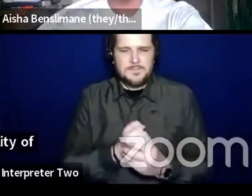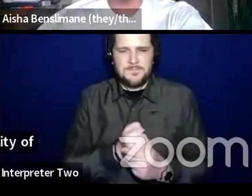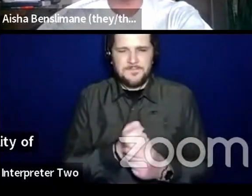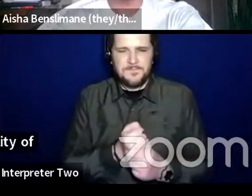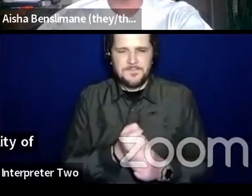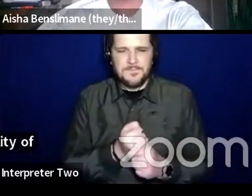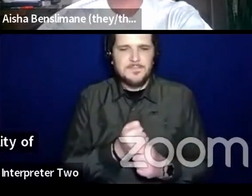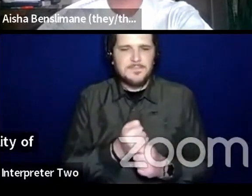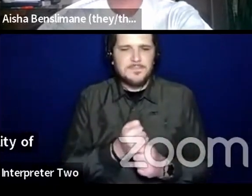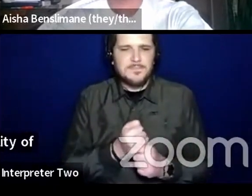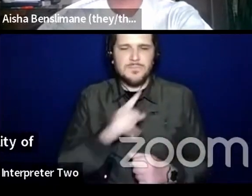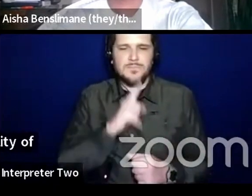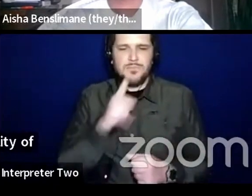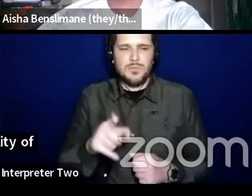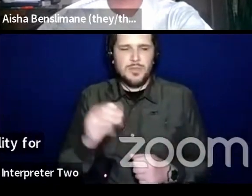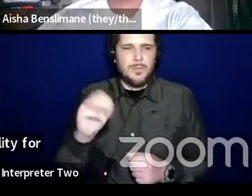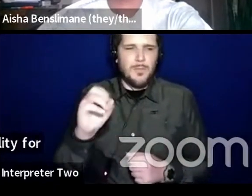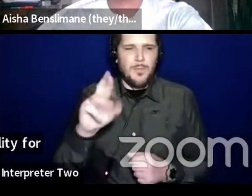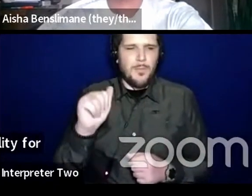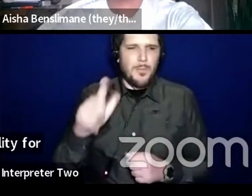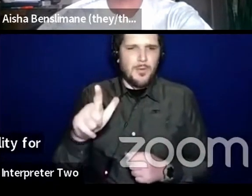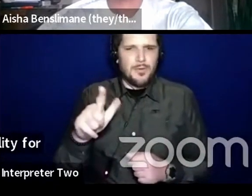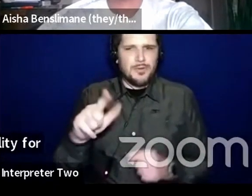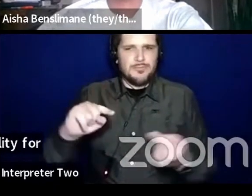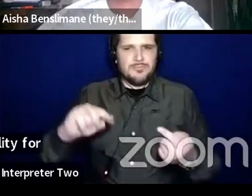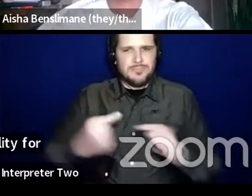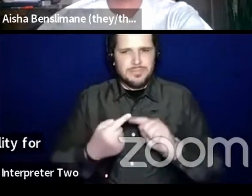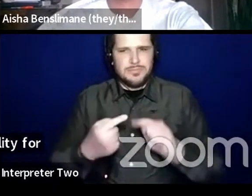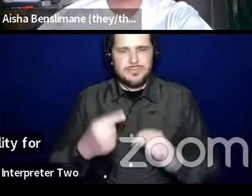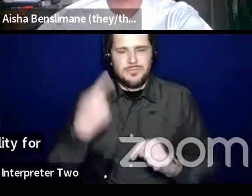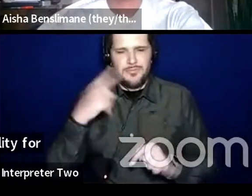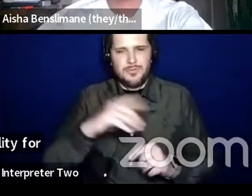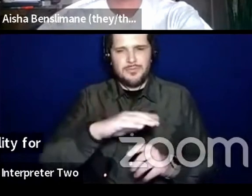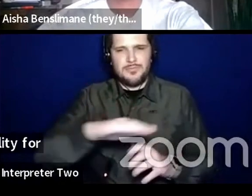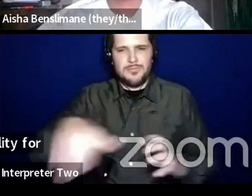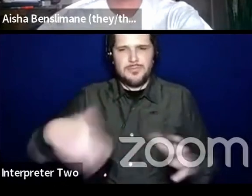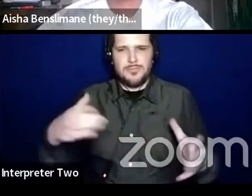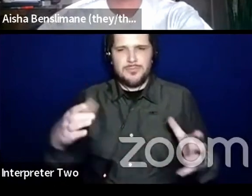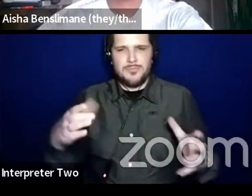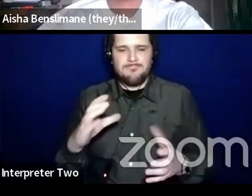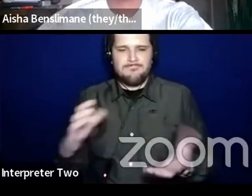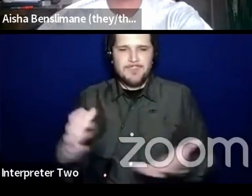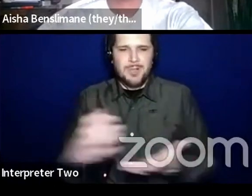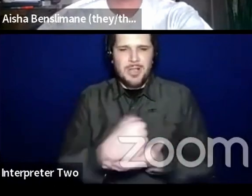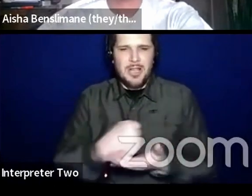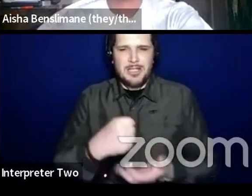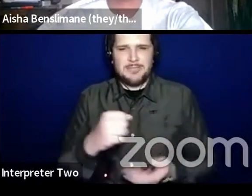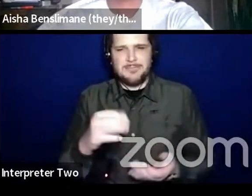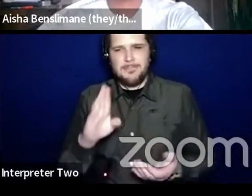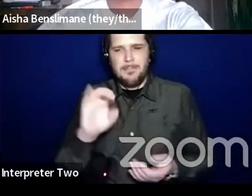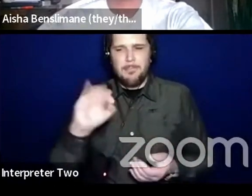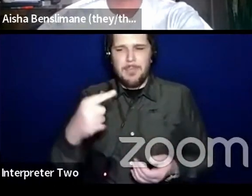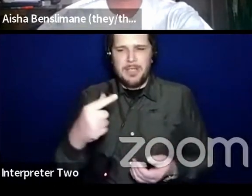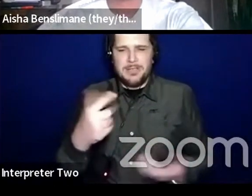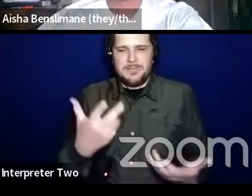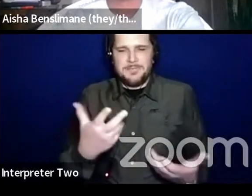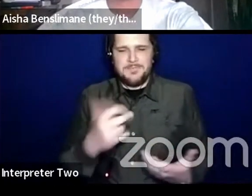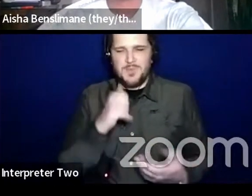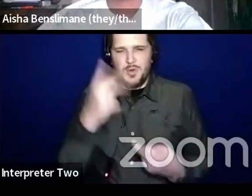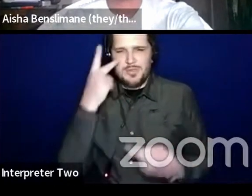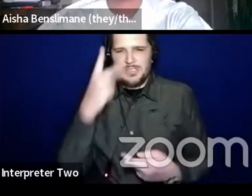a moral injury to our collective being, that we don't see each other as,